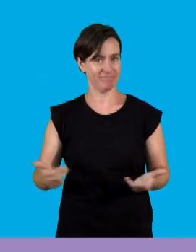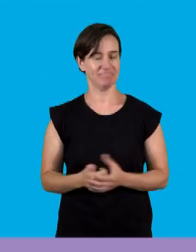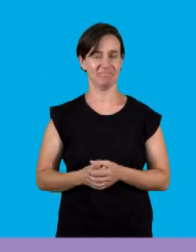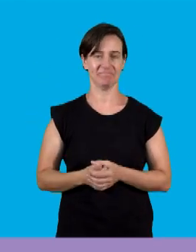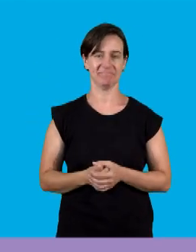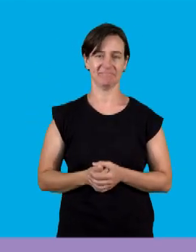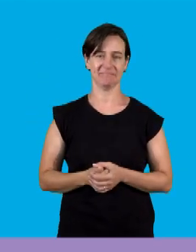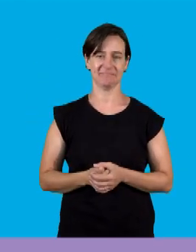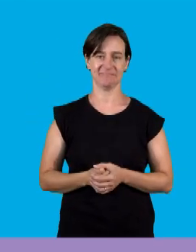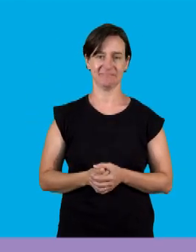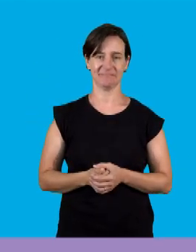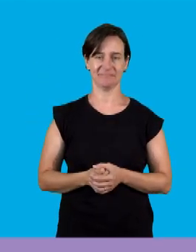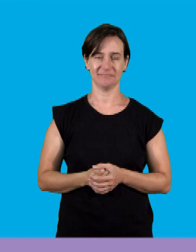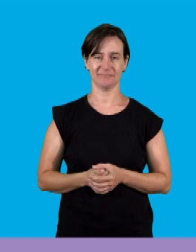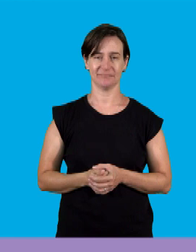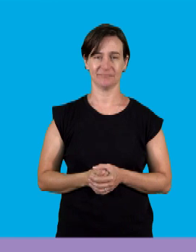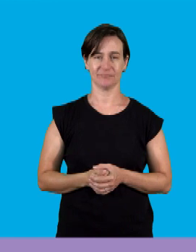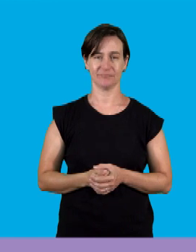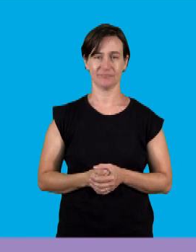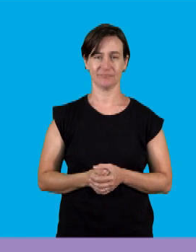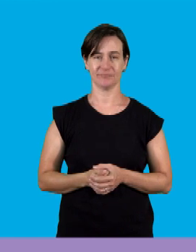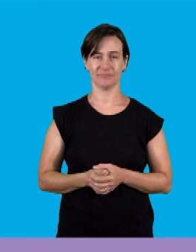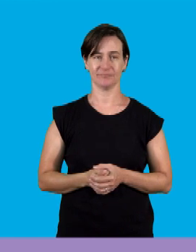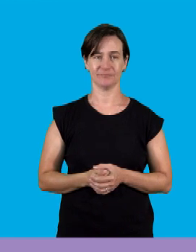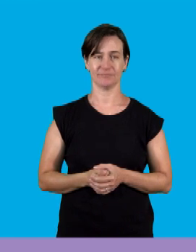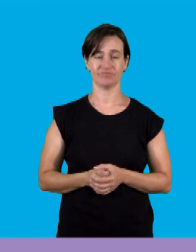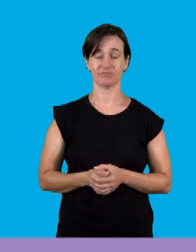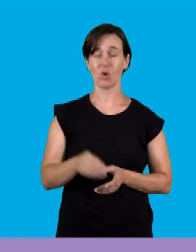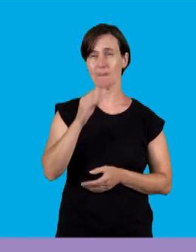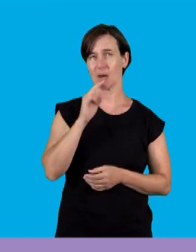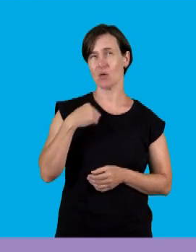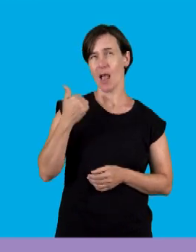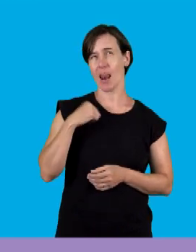algebraically, this is Tn is equals to n squared.